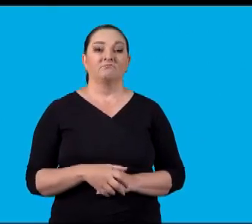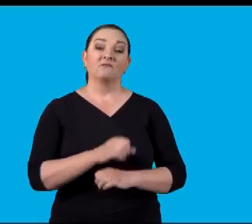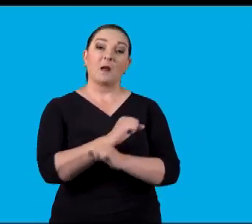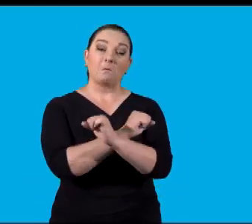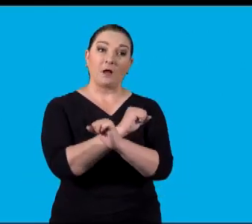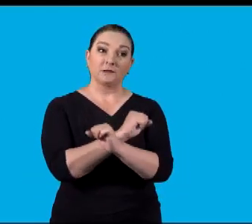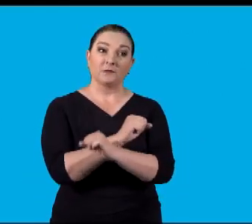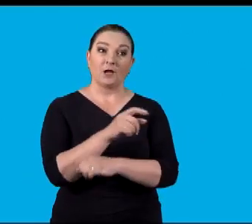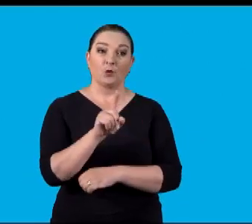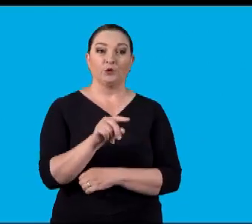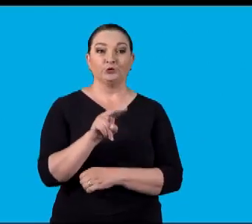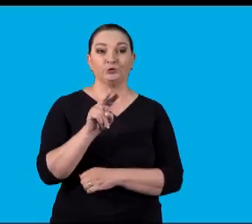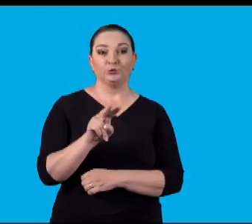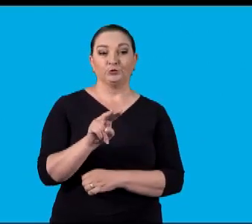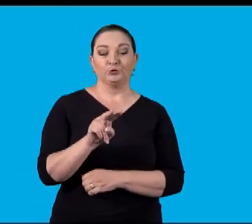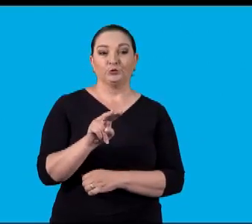all this by